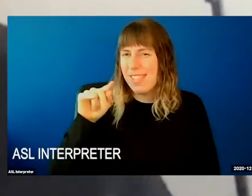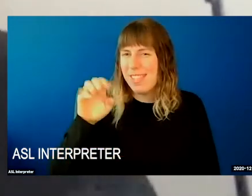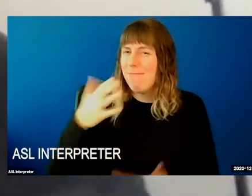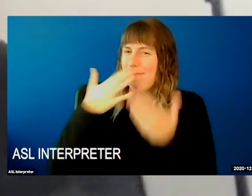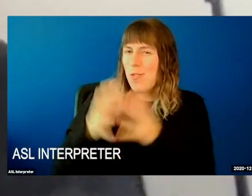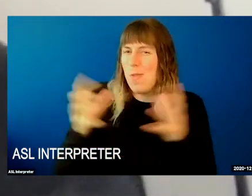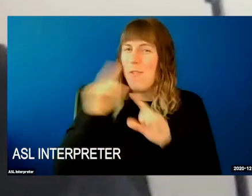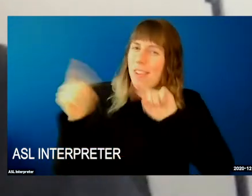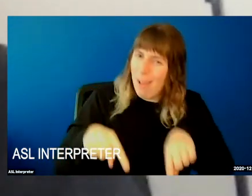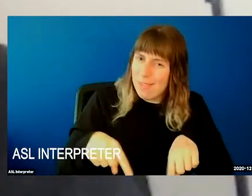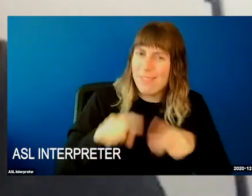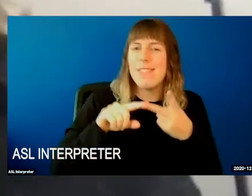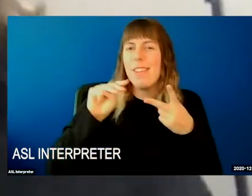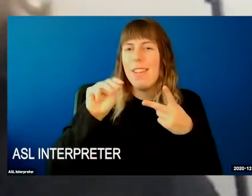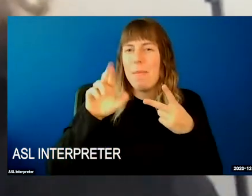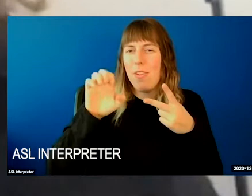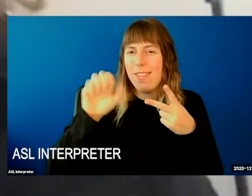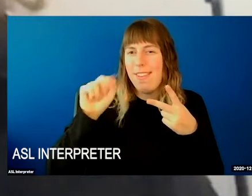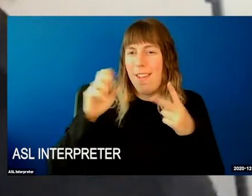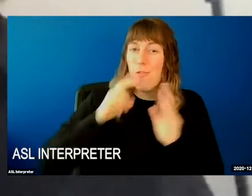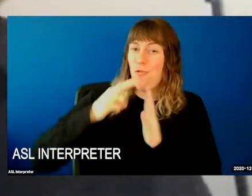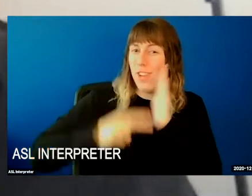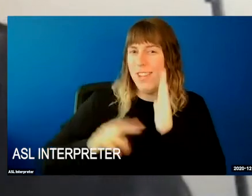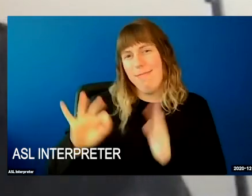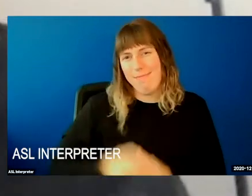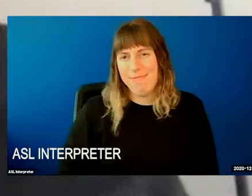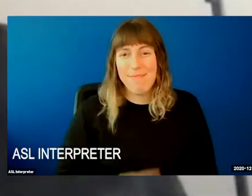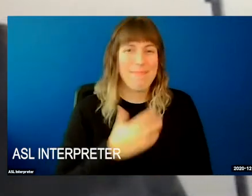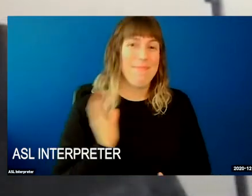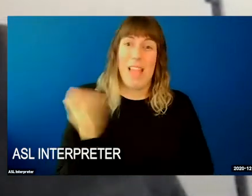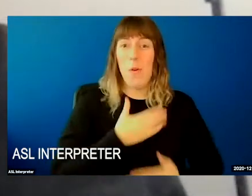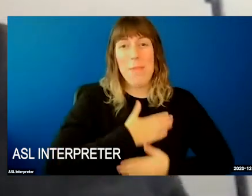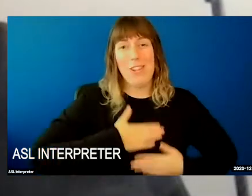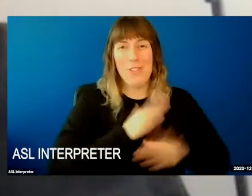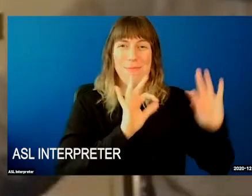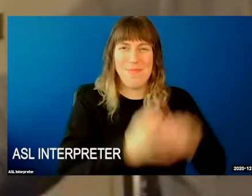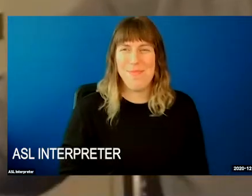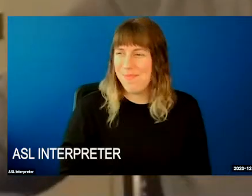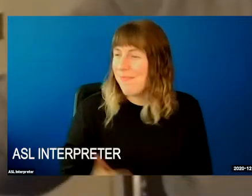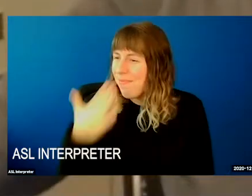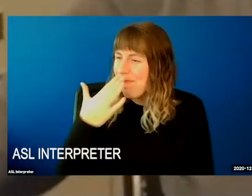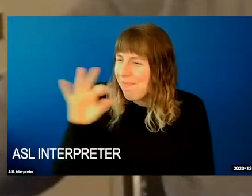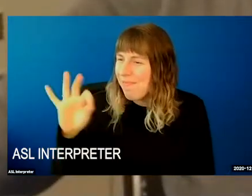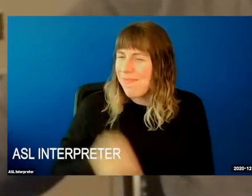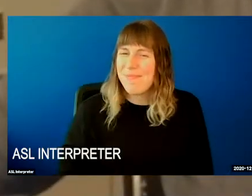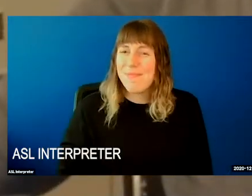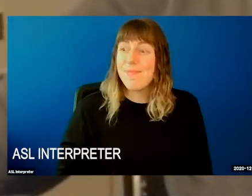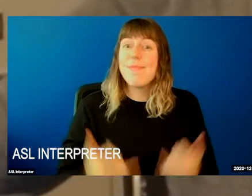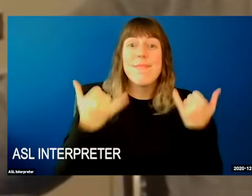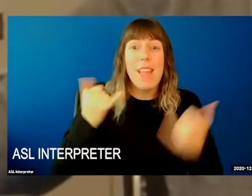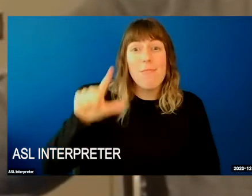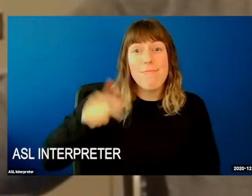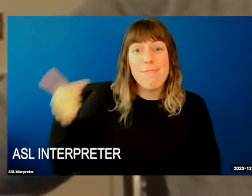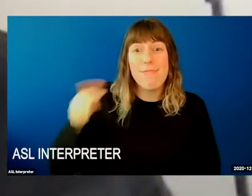thank you, Christine, for being here, and Marianne for reading the poem for us. Our pleasure. Thank you.